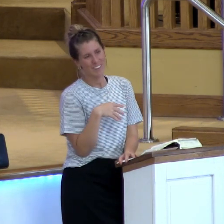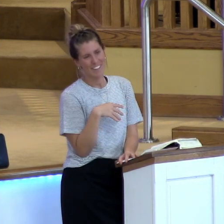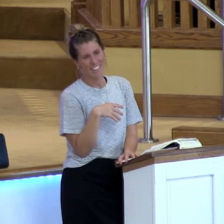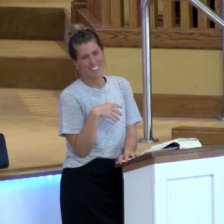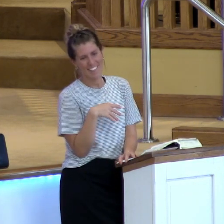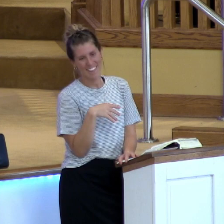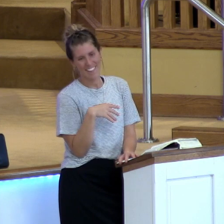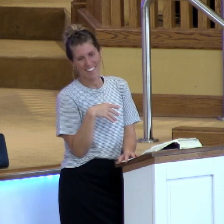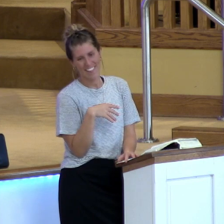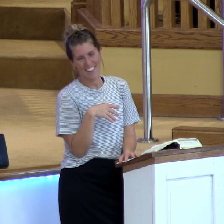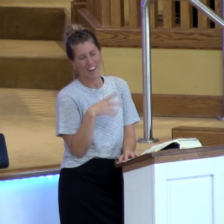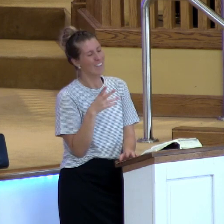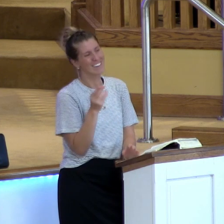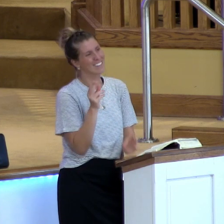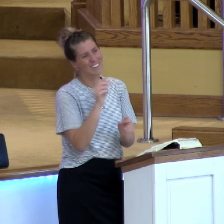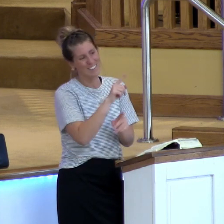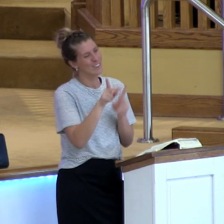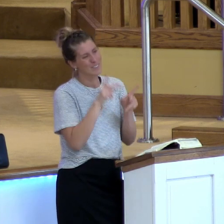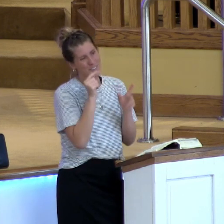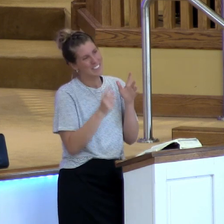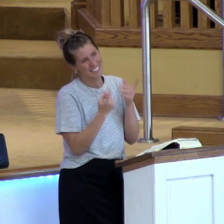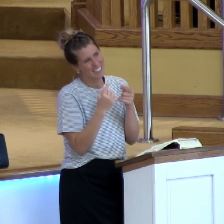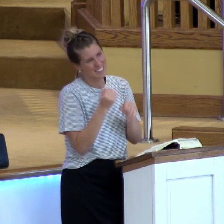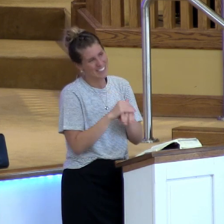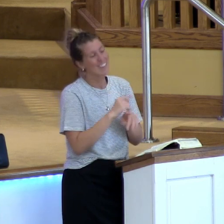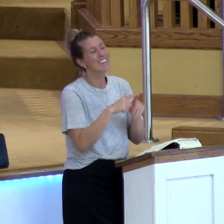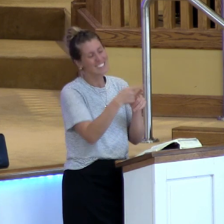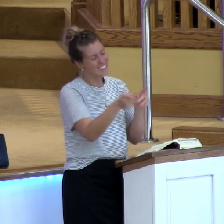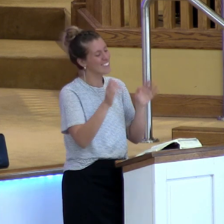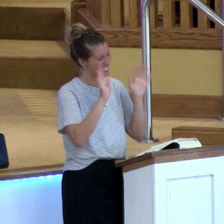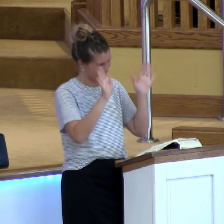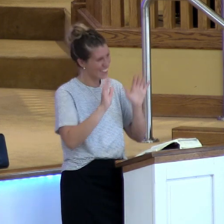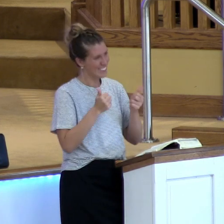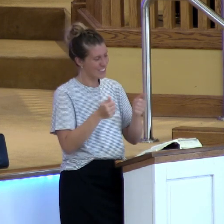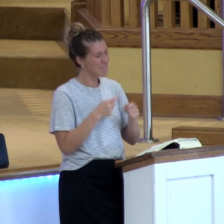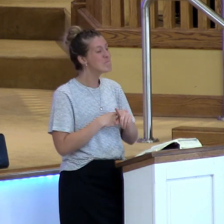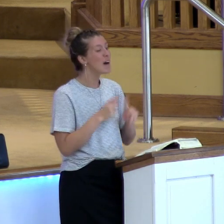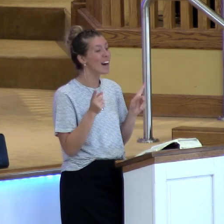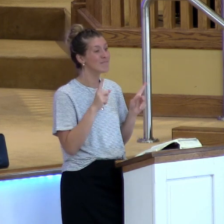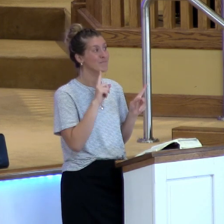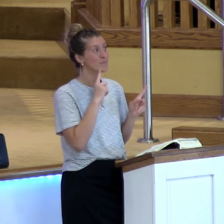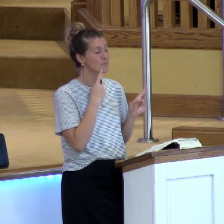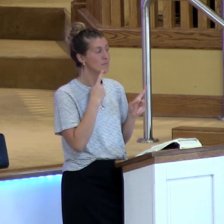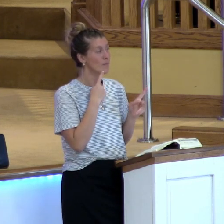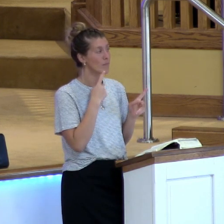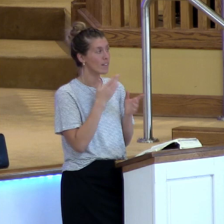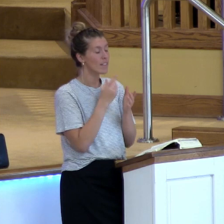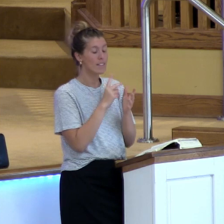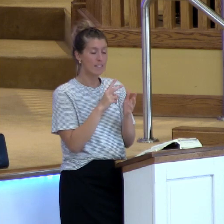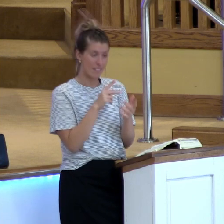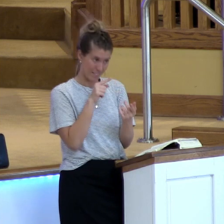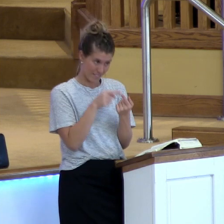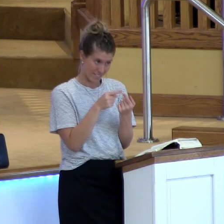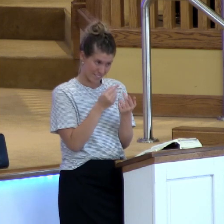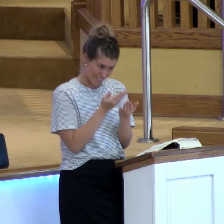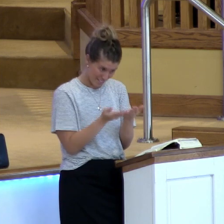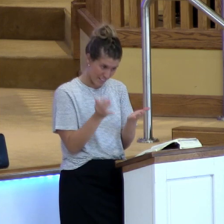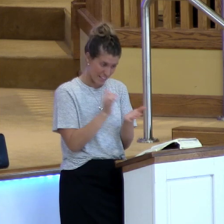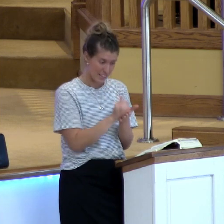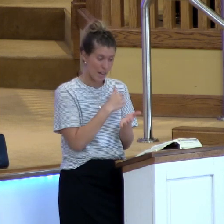Actually, they didn't come tonight. But anyway, you guys are doing great. I'm proud of y'all. But no, seriously, the very thing